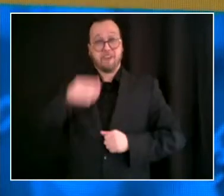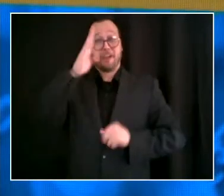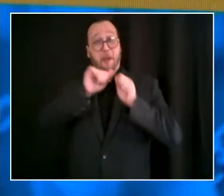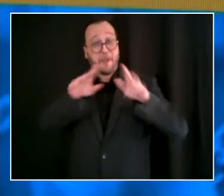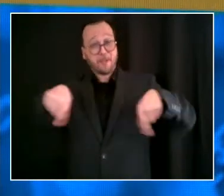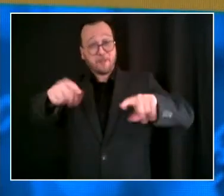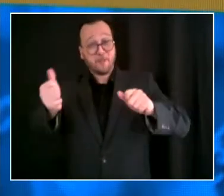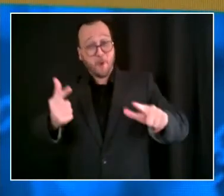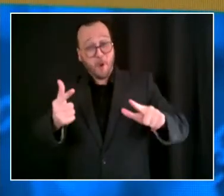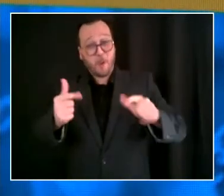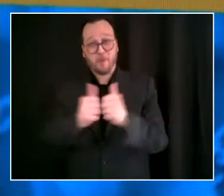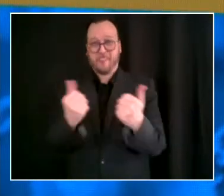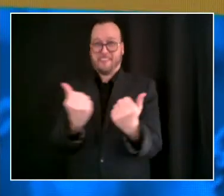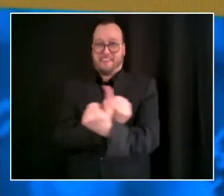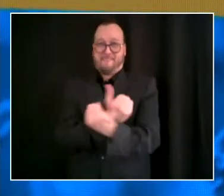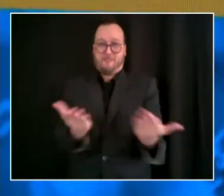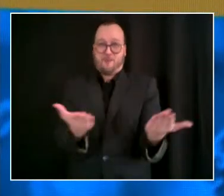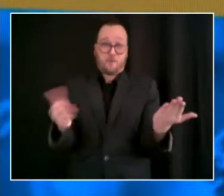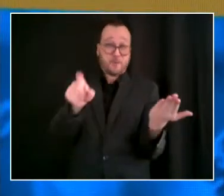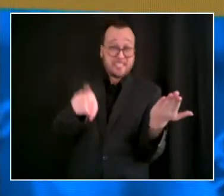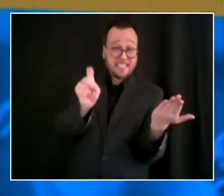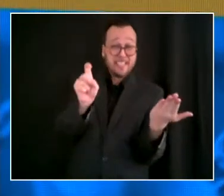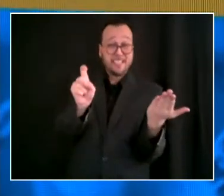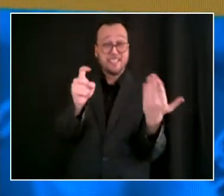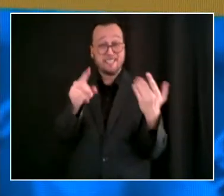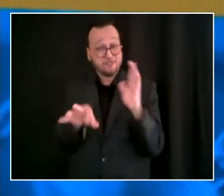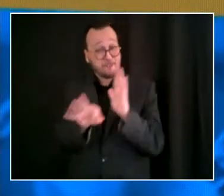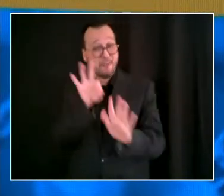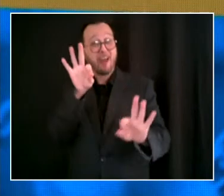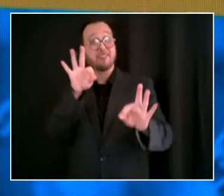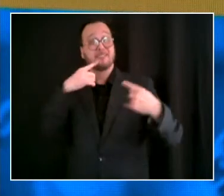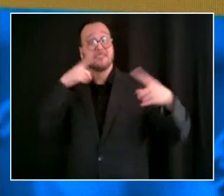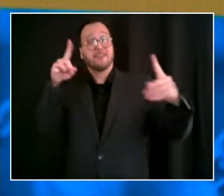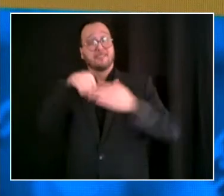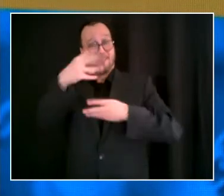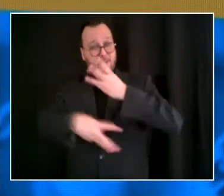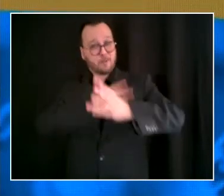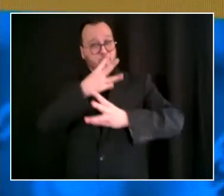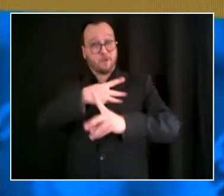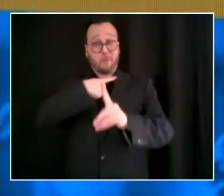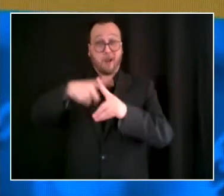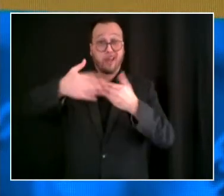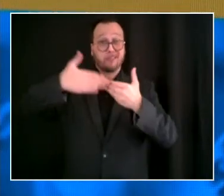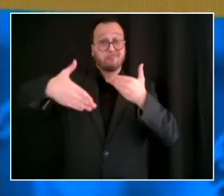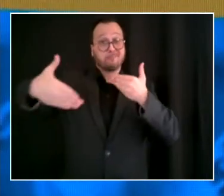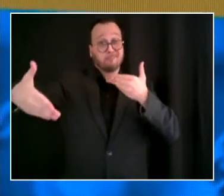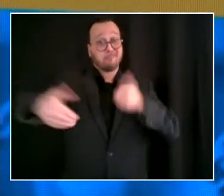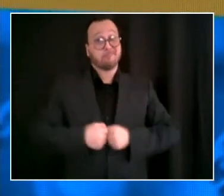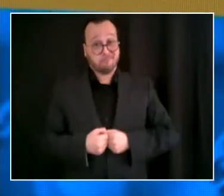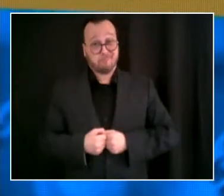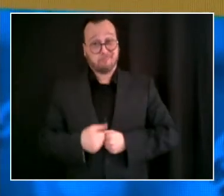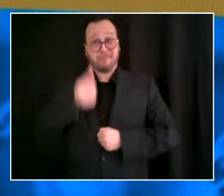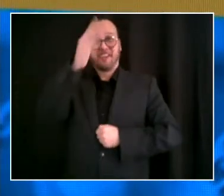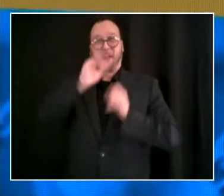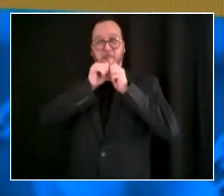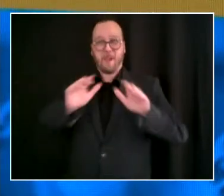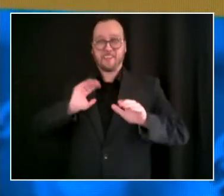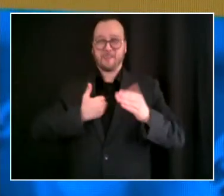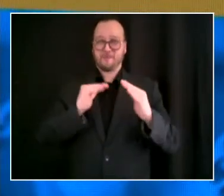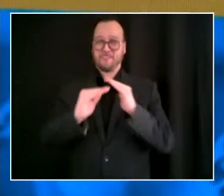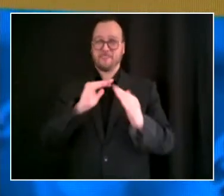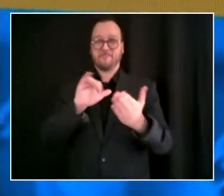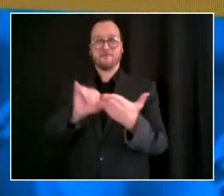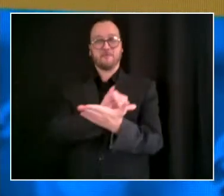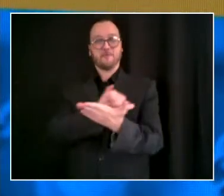with everything you all need to find success in this world and hereafter. May God bless our city of New York.